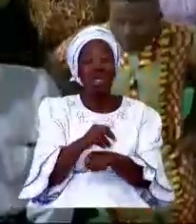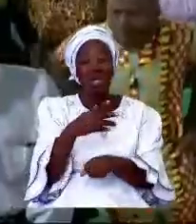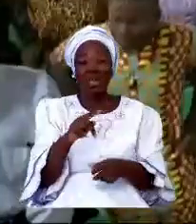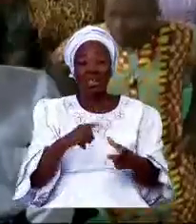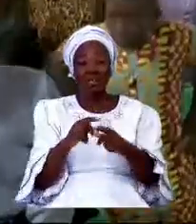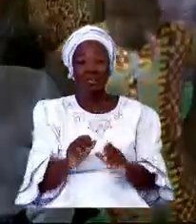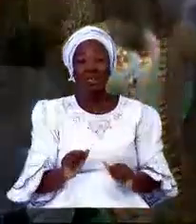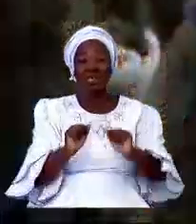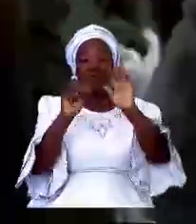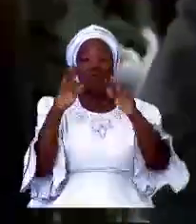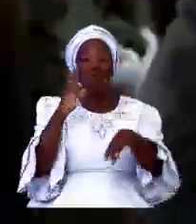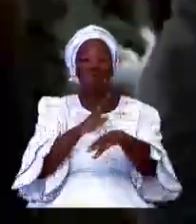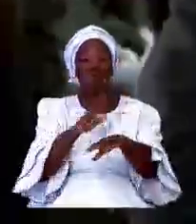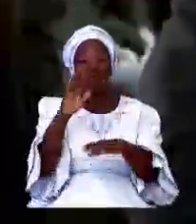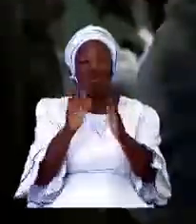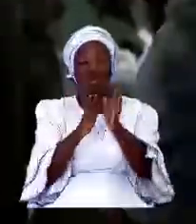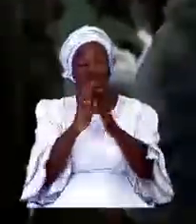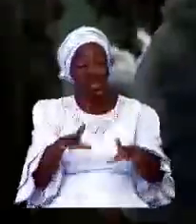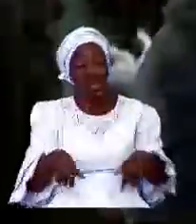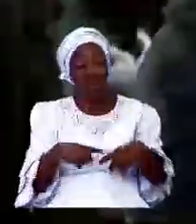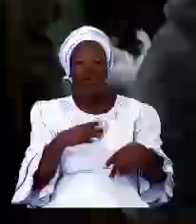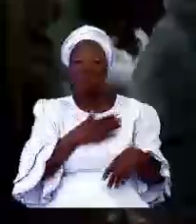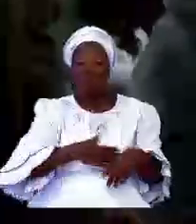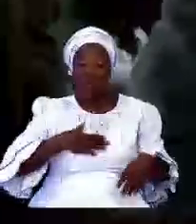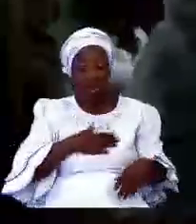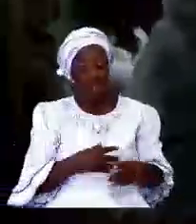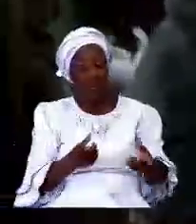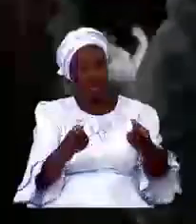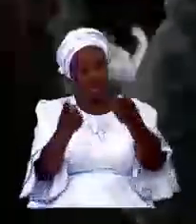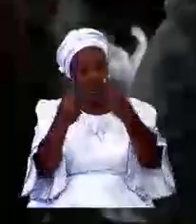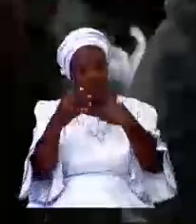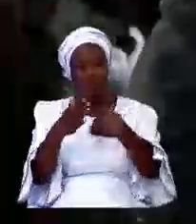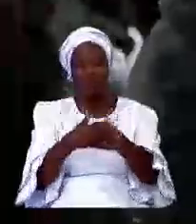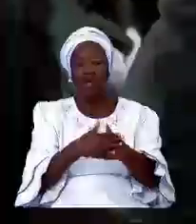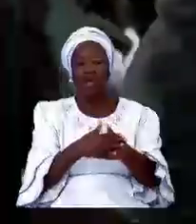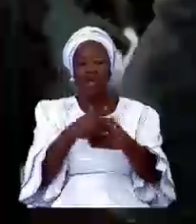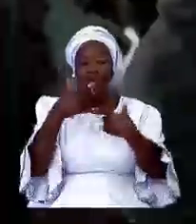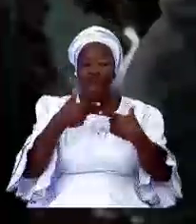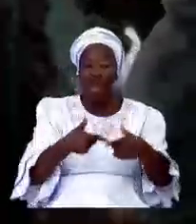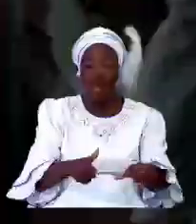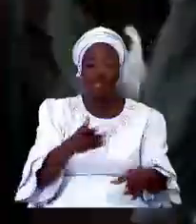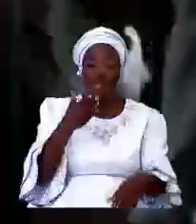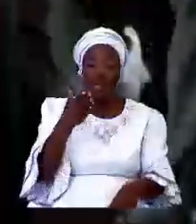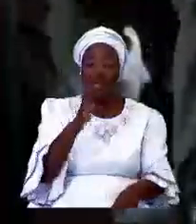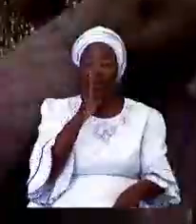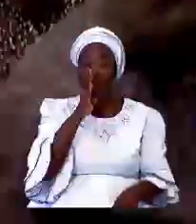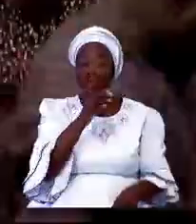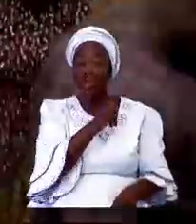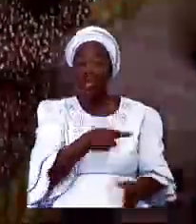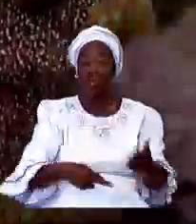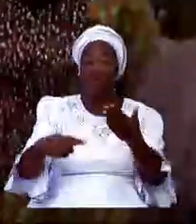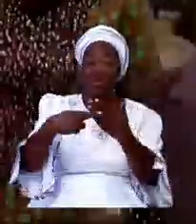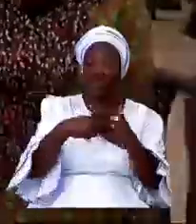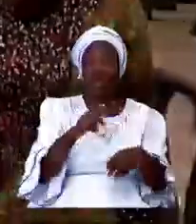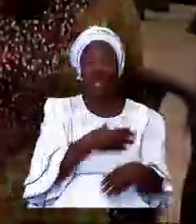your assignment, you're giving up on your Christian life, come back. Come back.